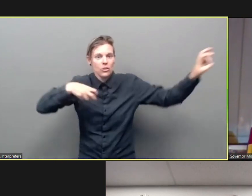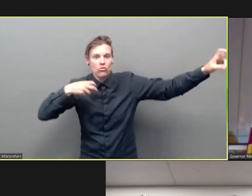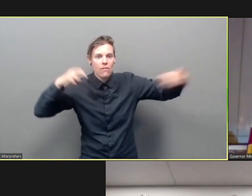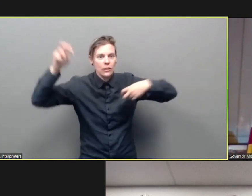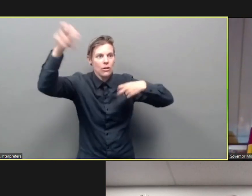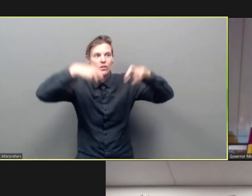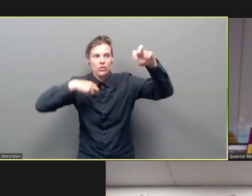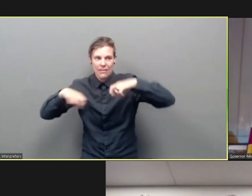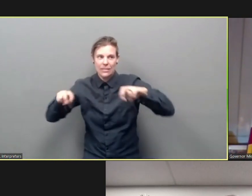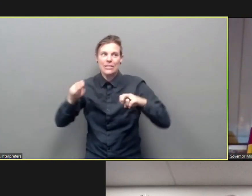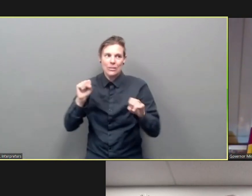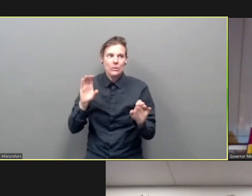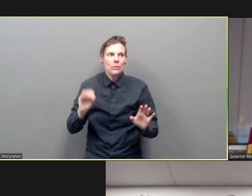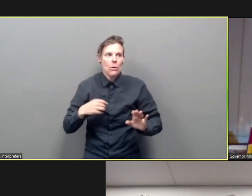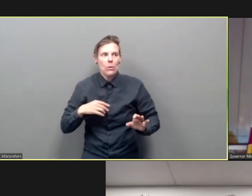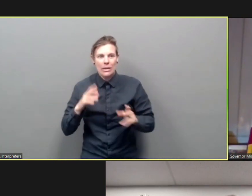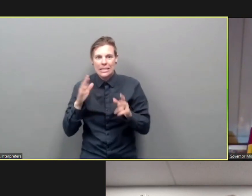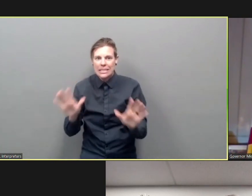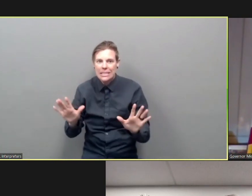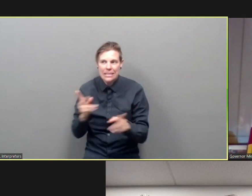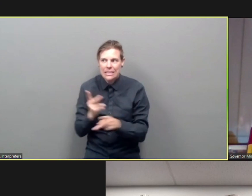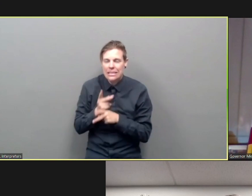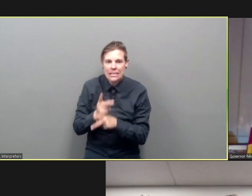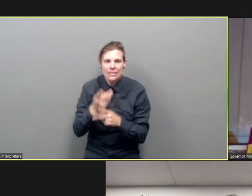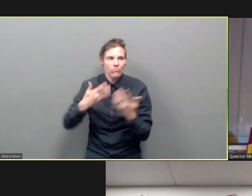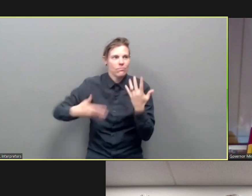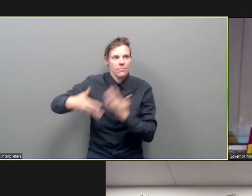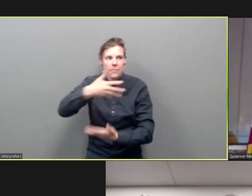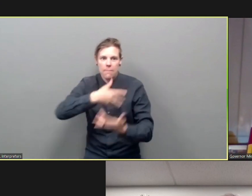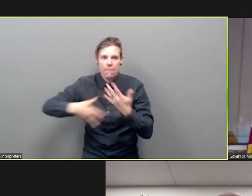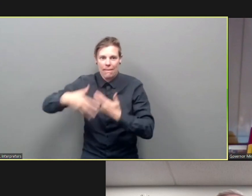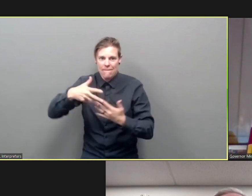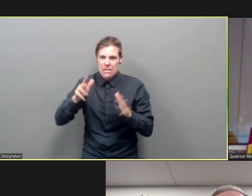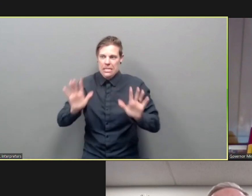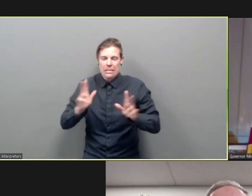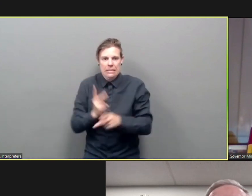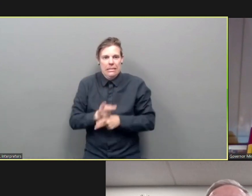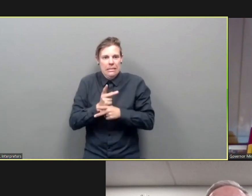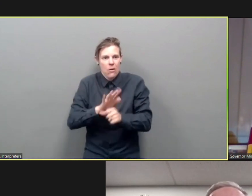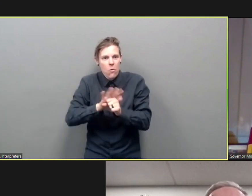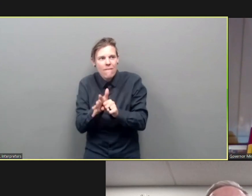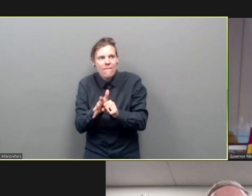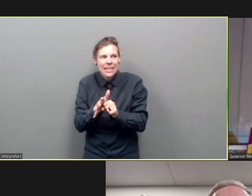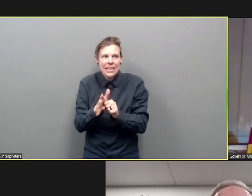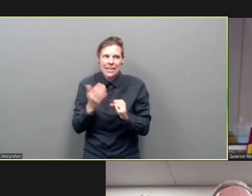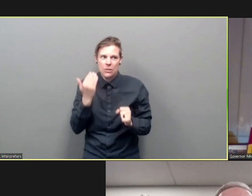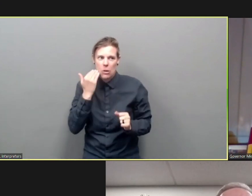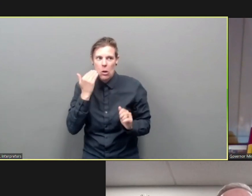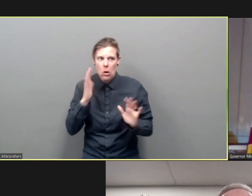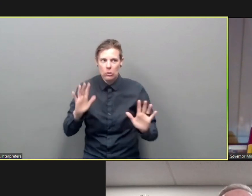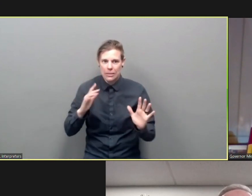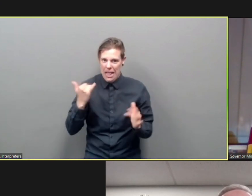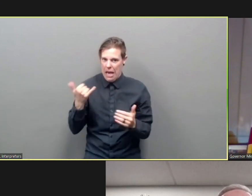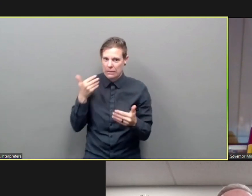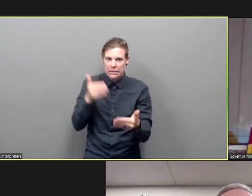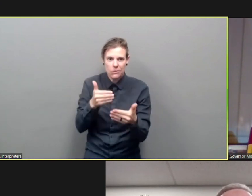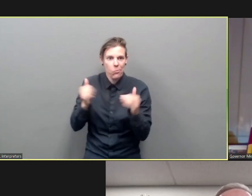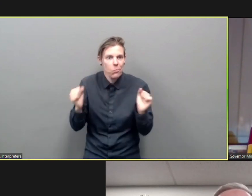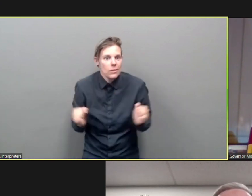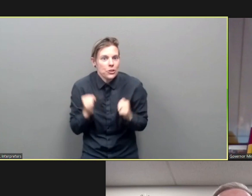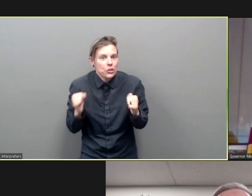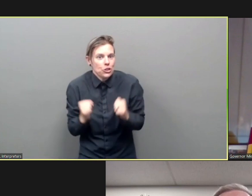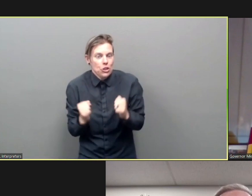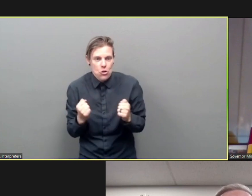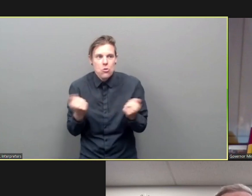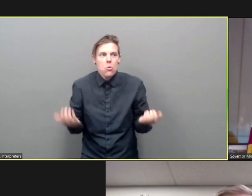mix populations together. And of course, the colder months are here, and we're driving ourselves back